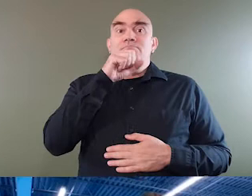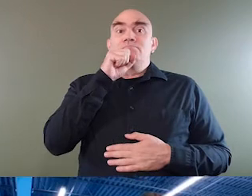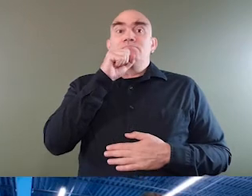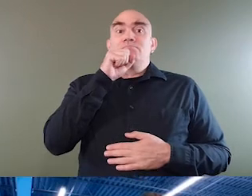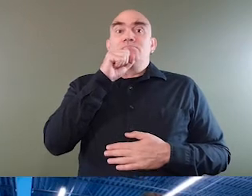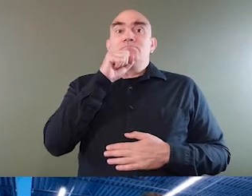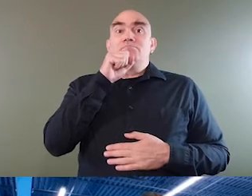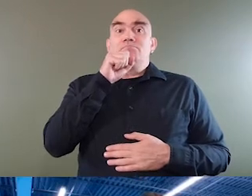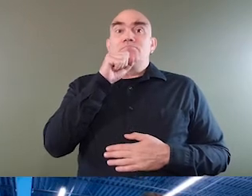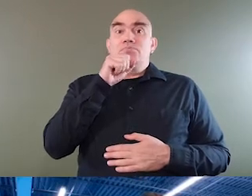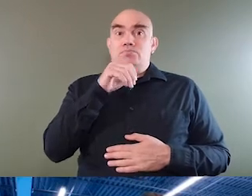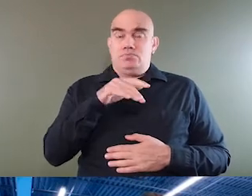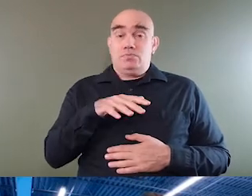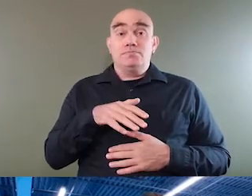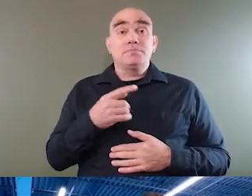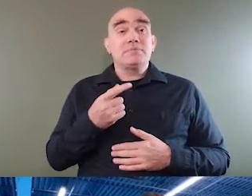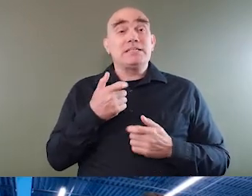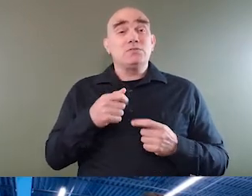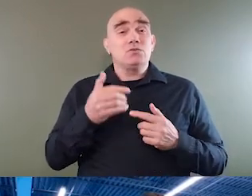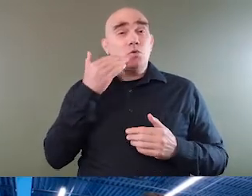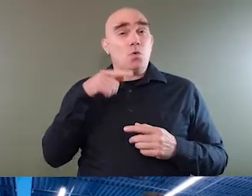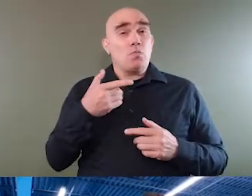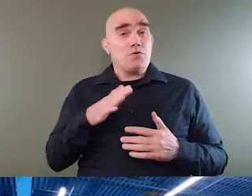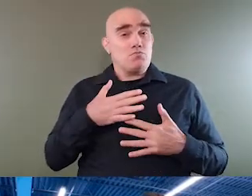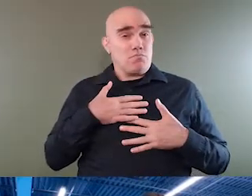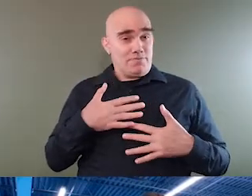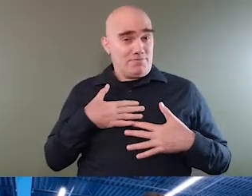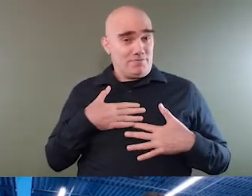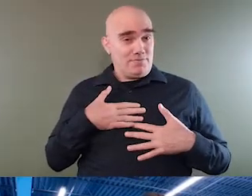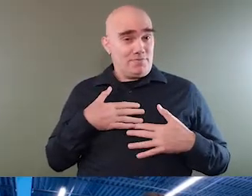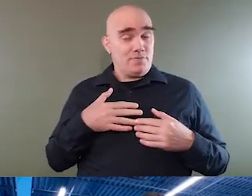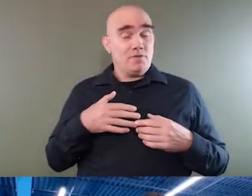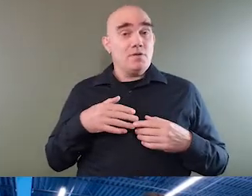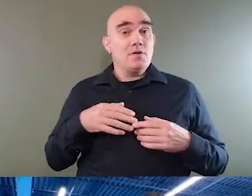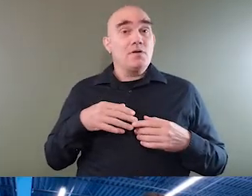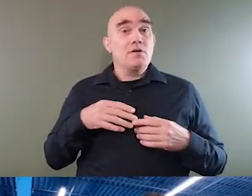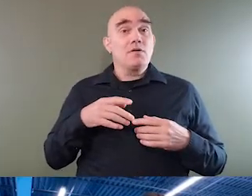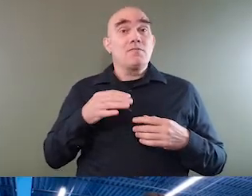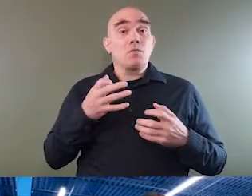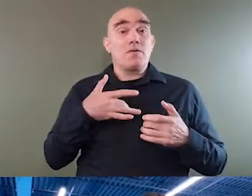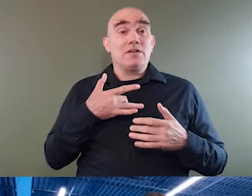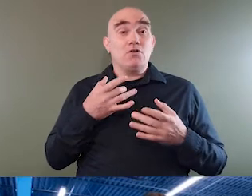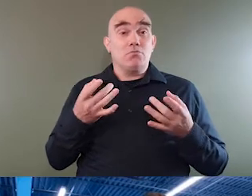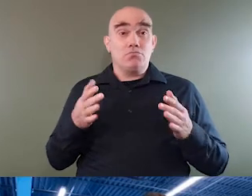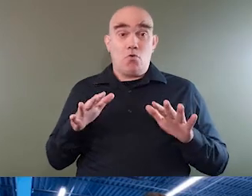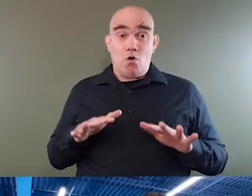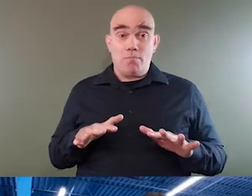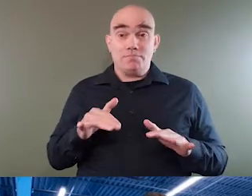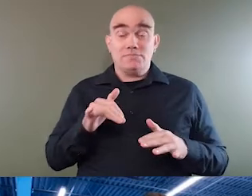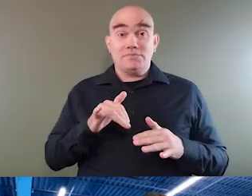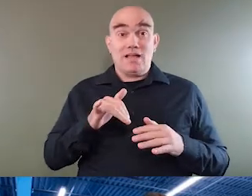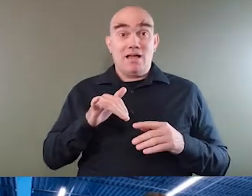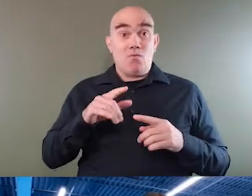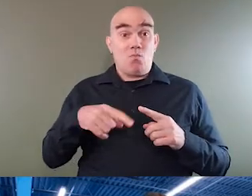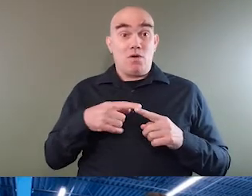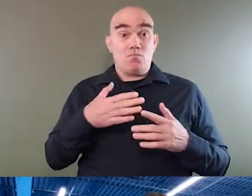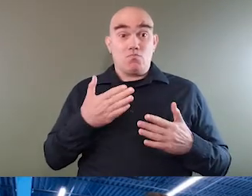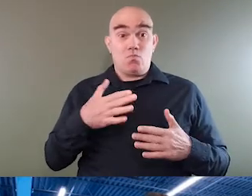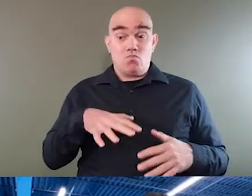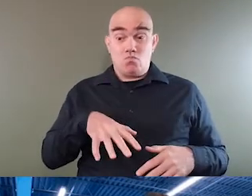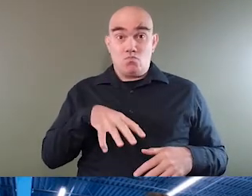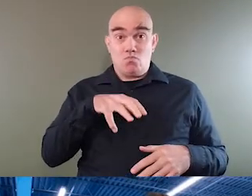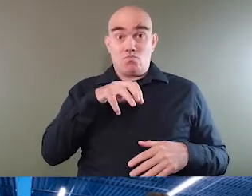Something interesting to know about your breath and when you want to feel calm is that in-breath fills you up, but